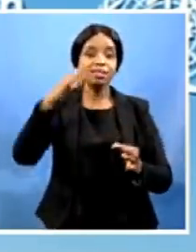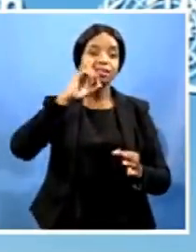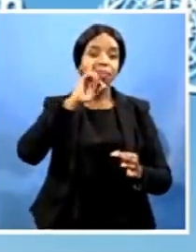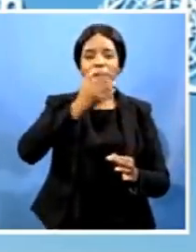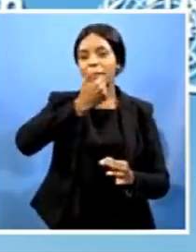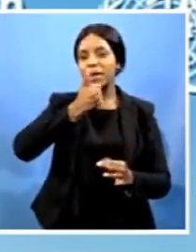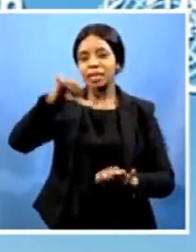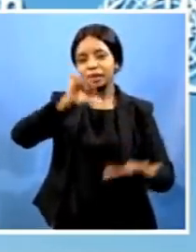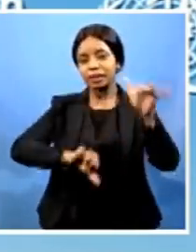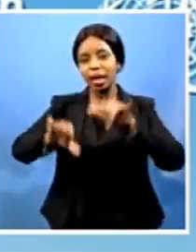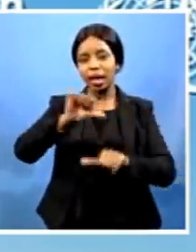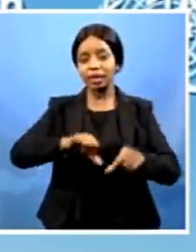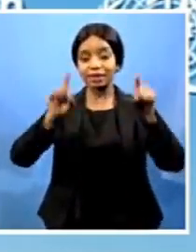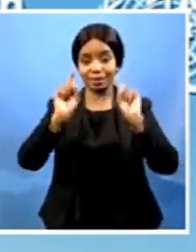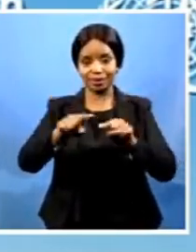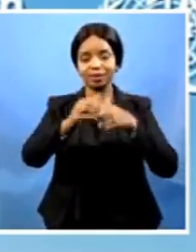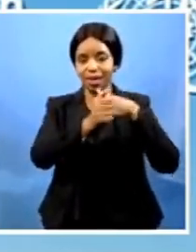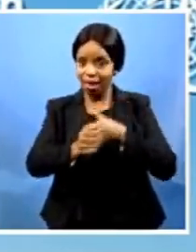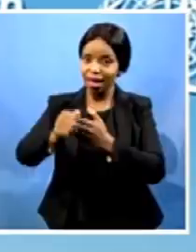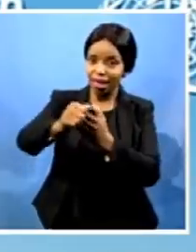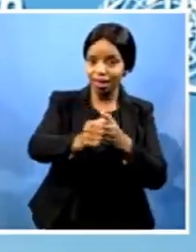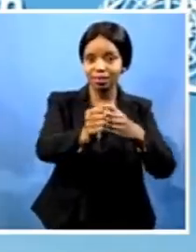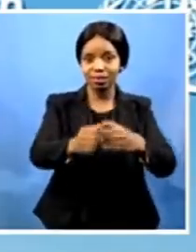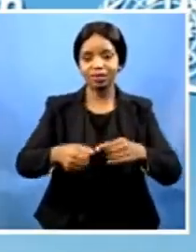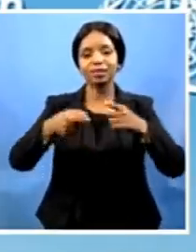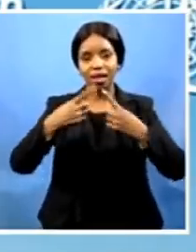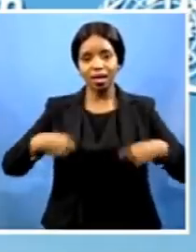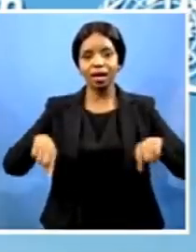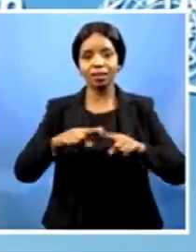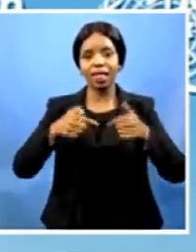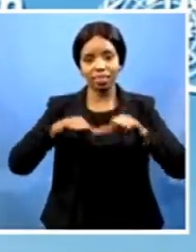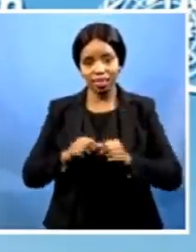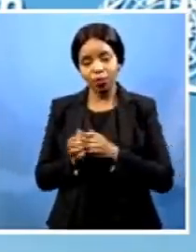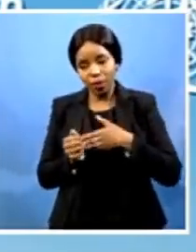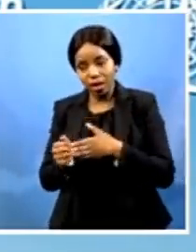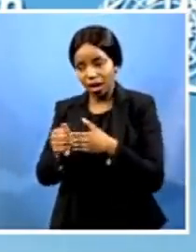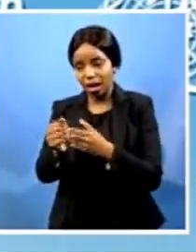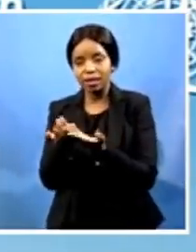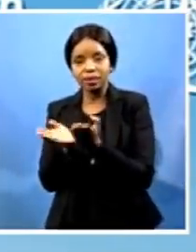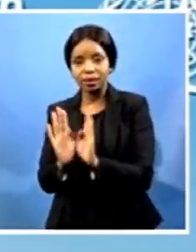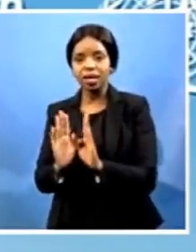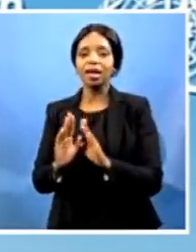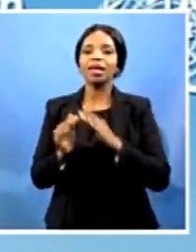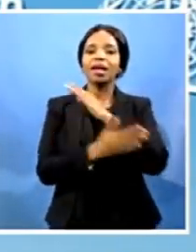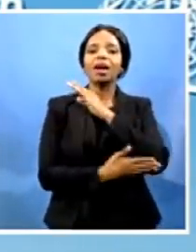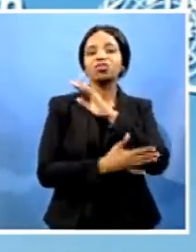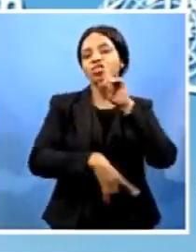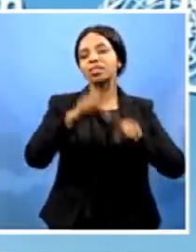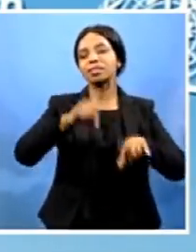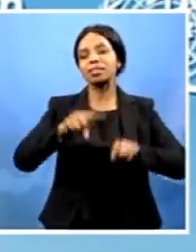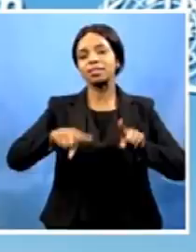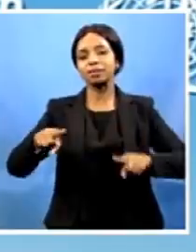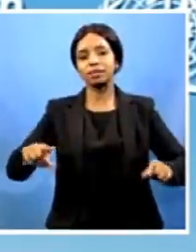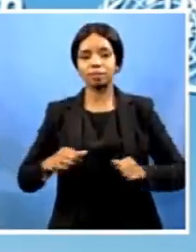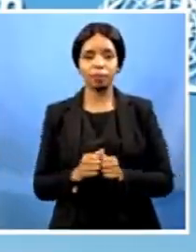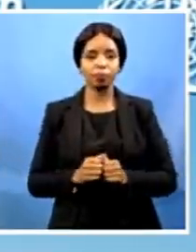we give back to countries. Through thousands of hours of discussion, we have exchanged first-hand experience